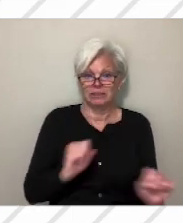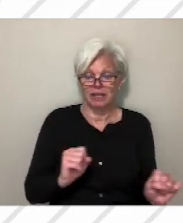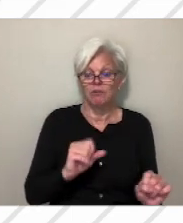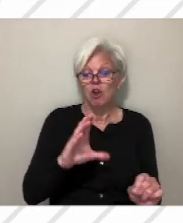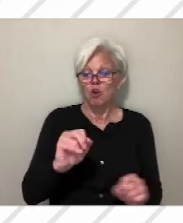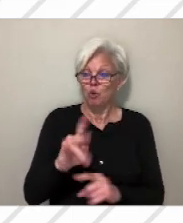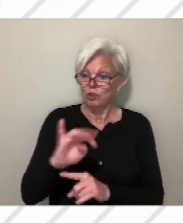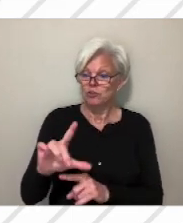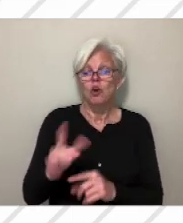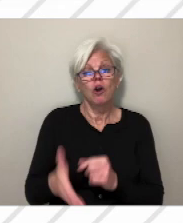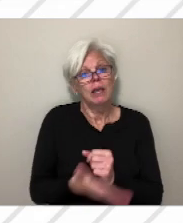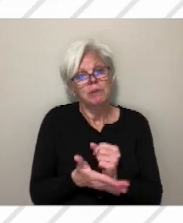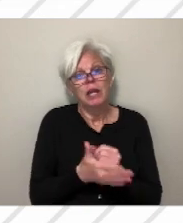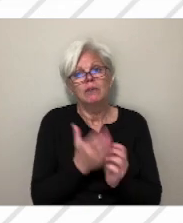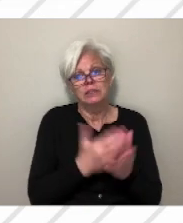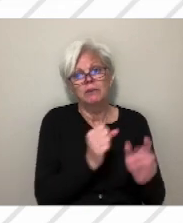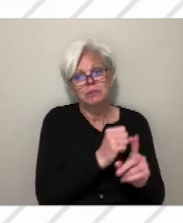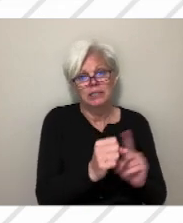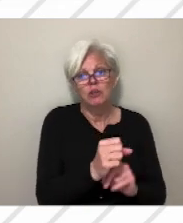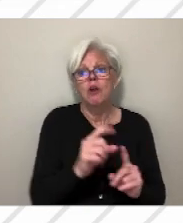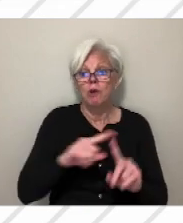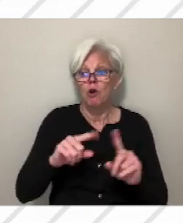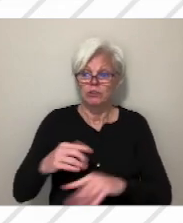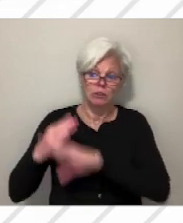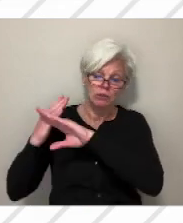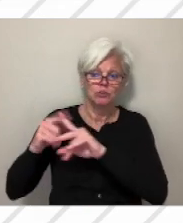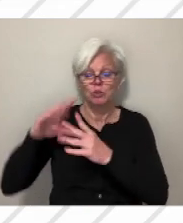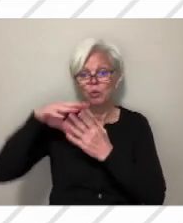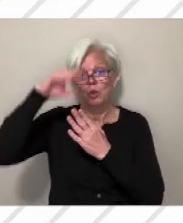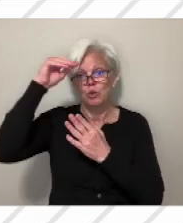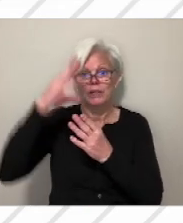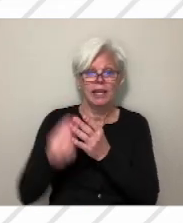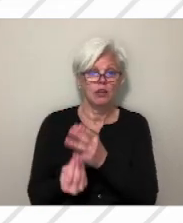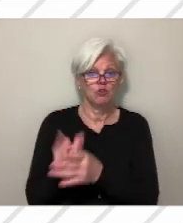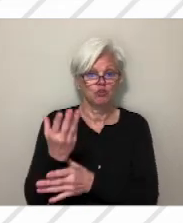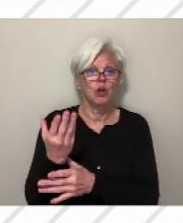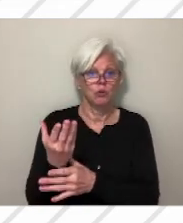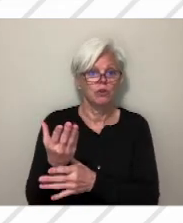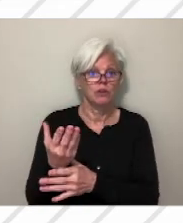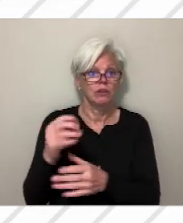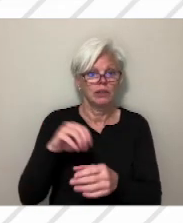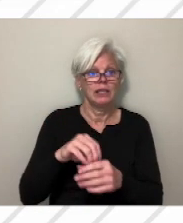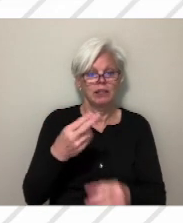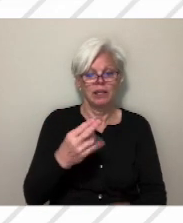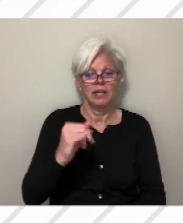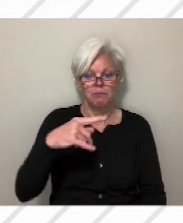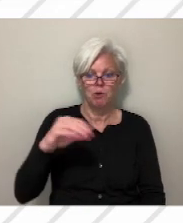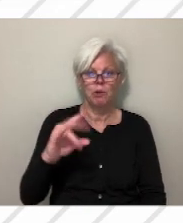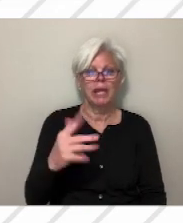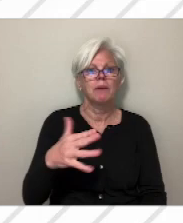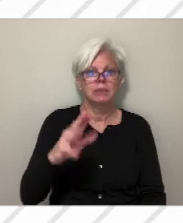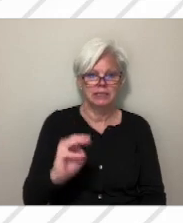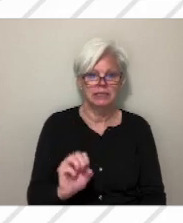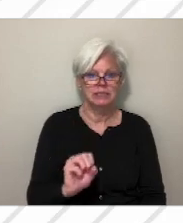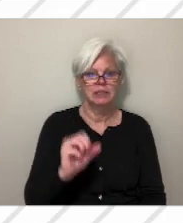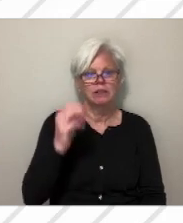situations, but it also can be an impediment to learning and to growth in this region called the hippocampus.